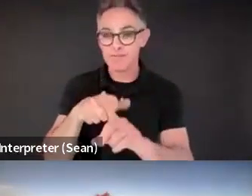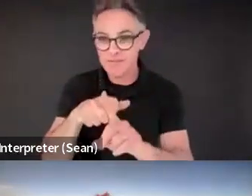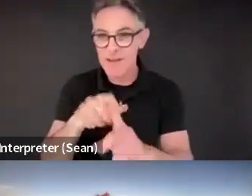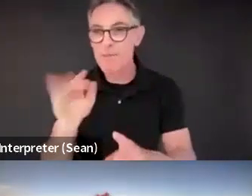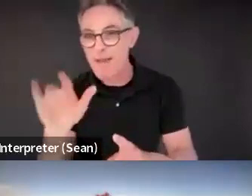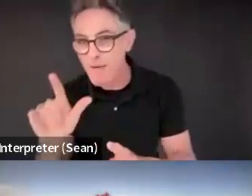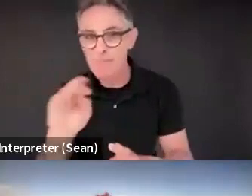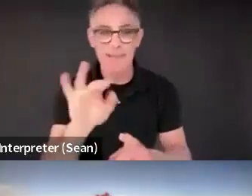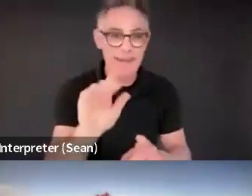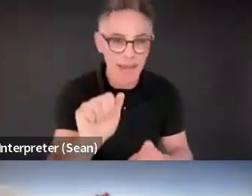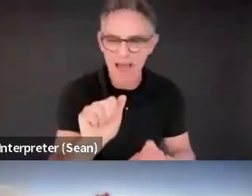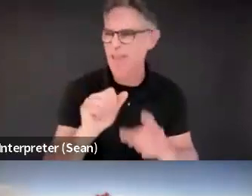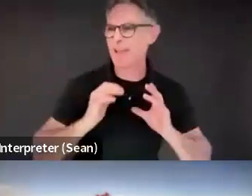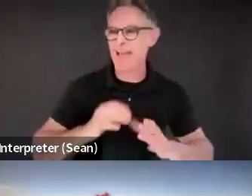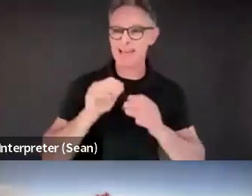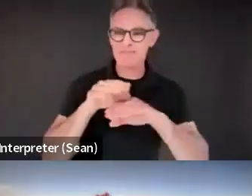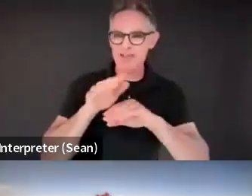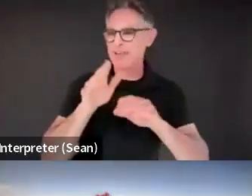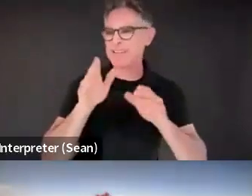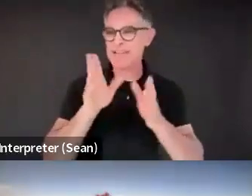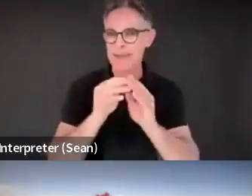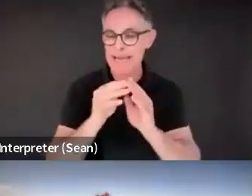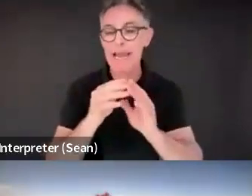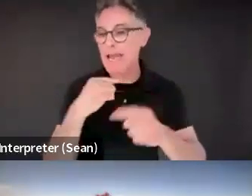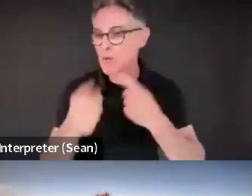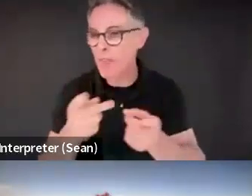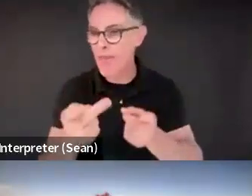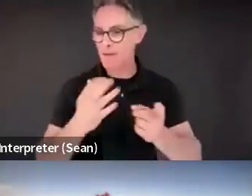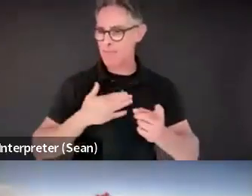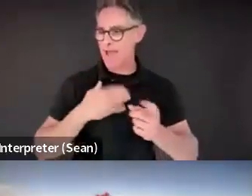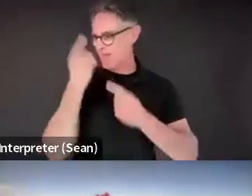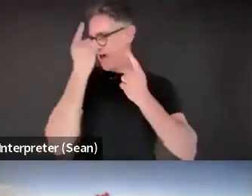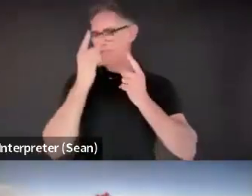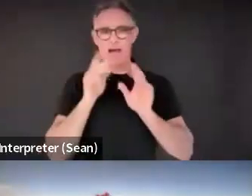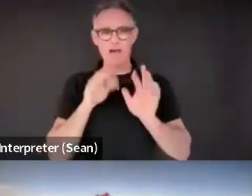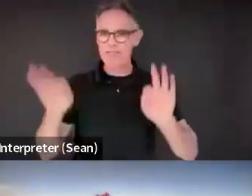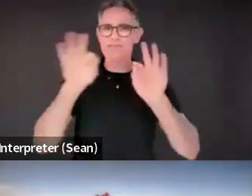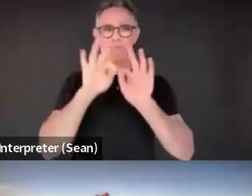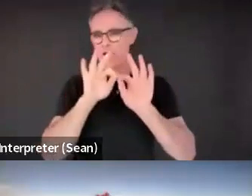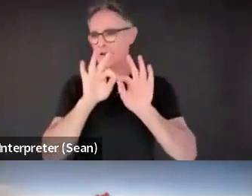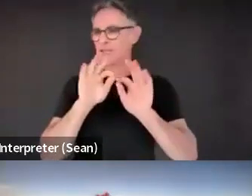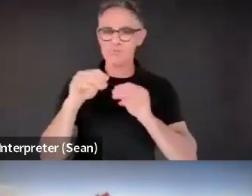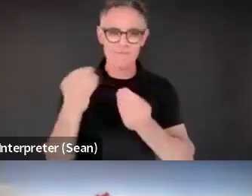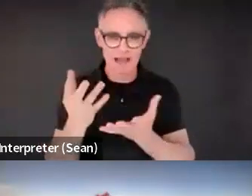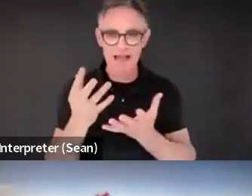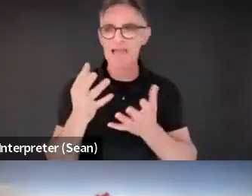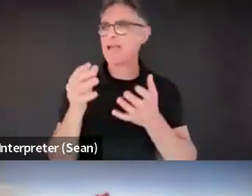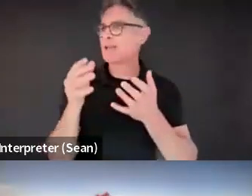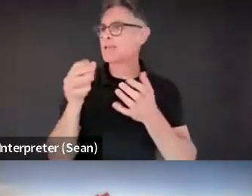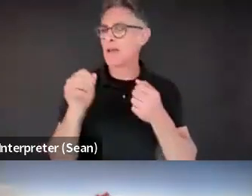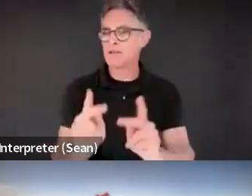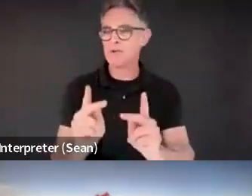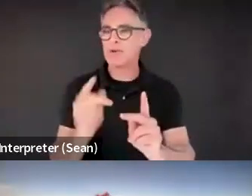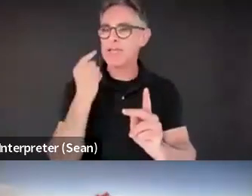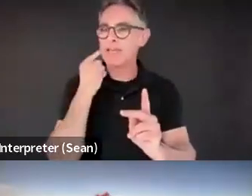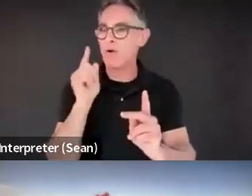client advisory committee meeting and talked with them about my thoughts about the importance of providing an opportunity for